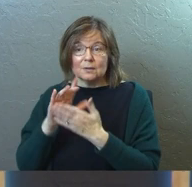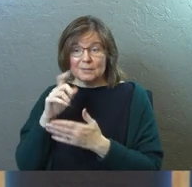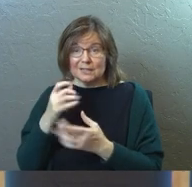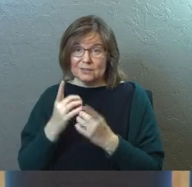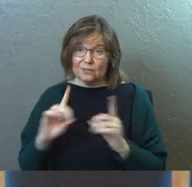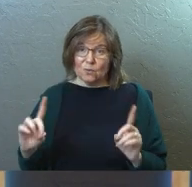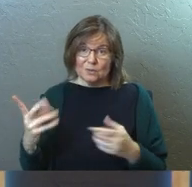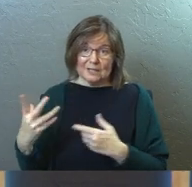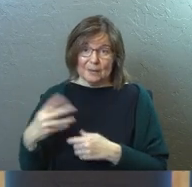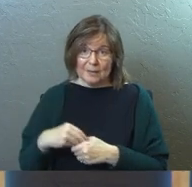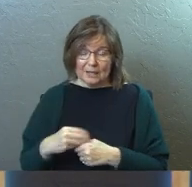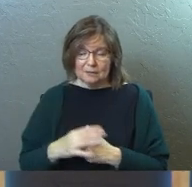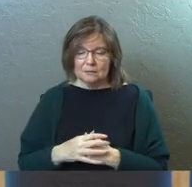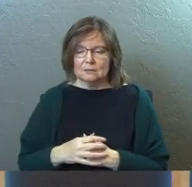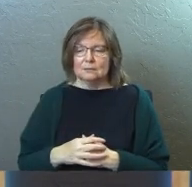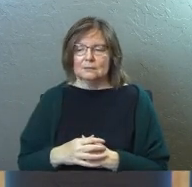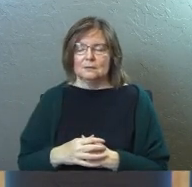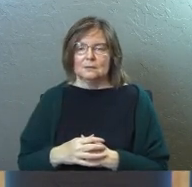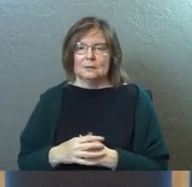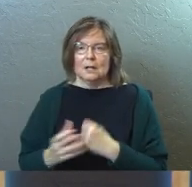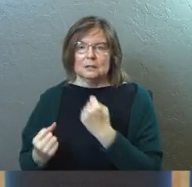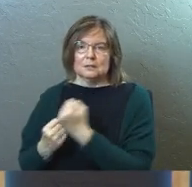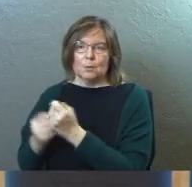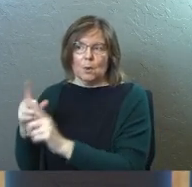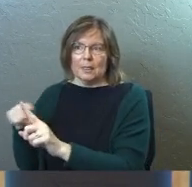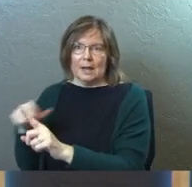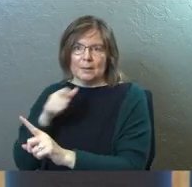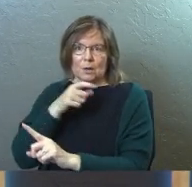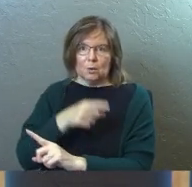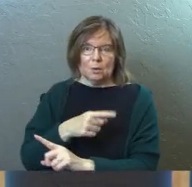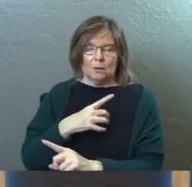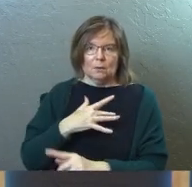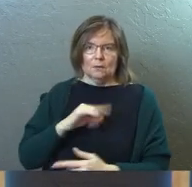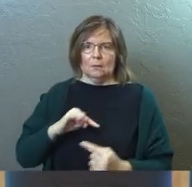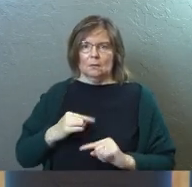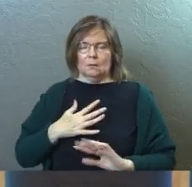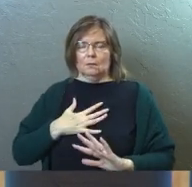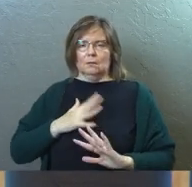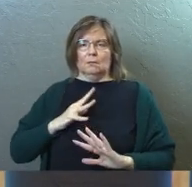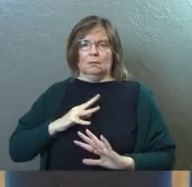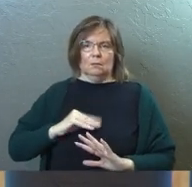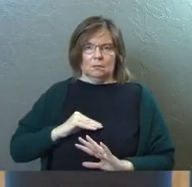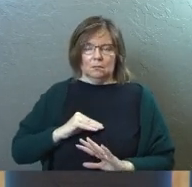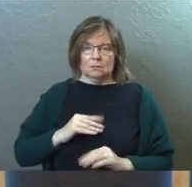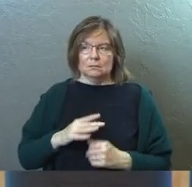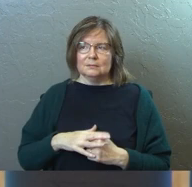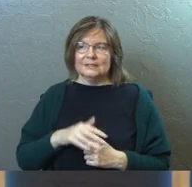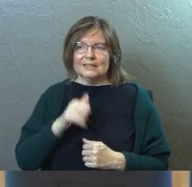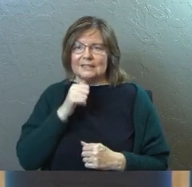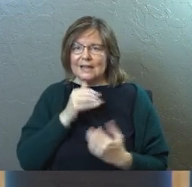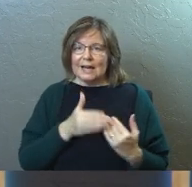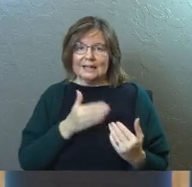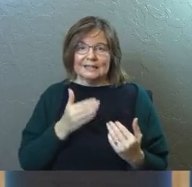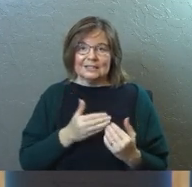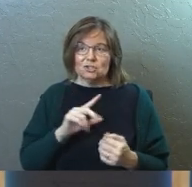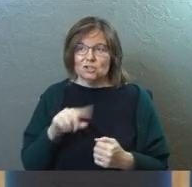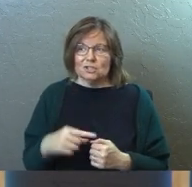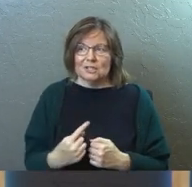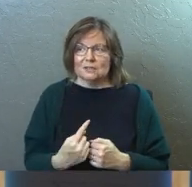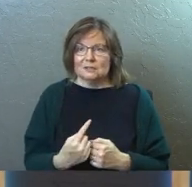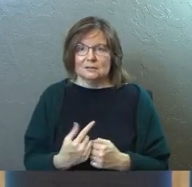Because divorce came in. And my spouse and their mom or their dad, it's not as easy as